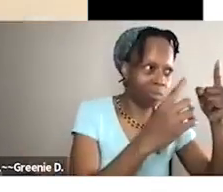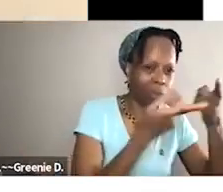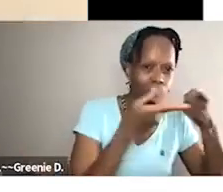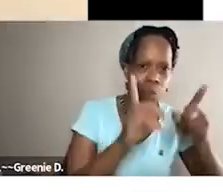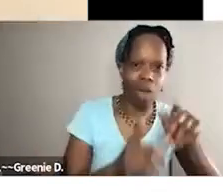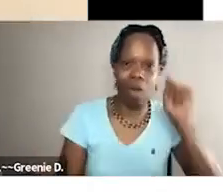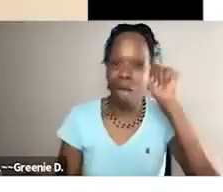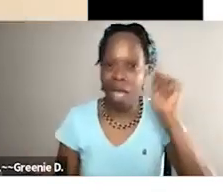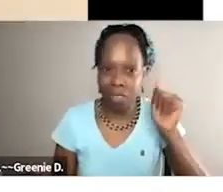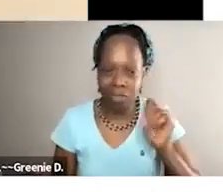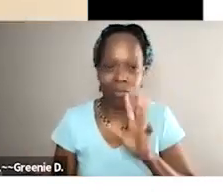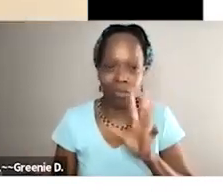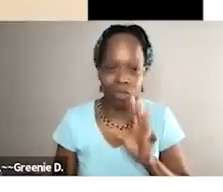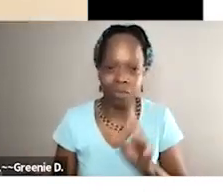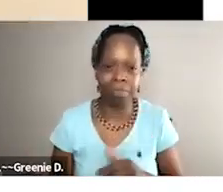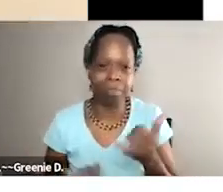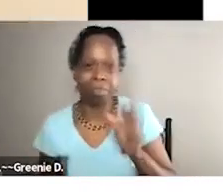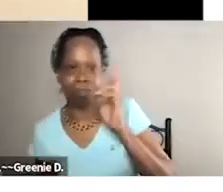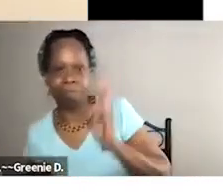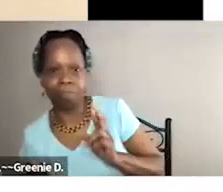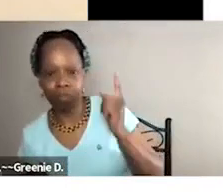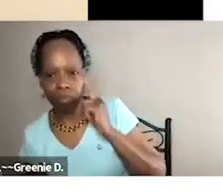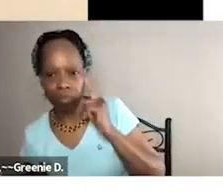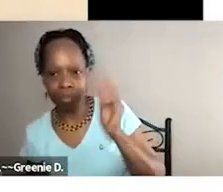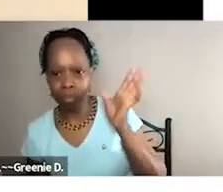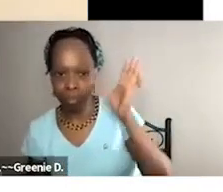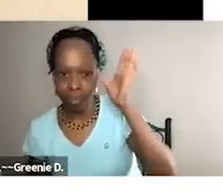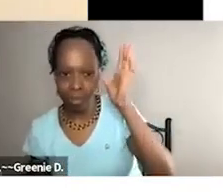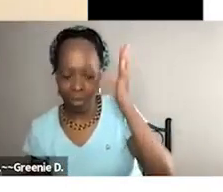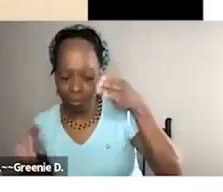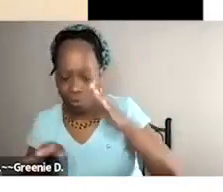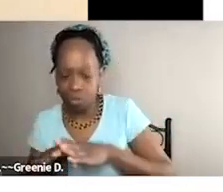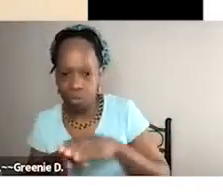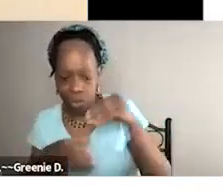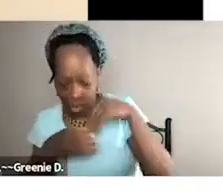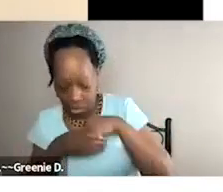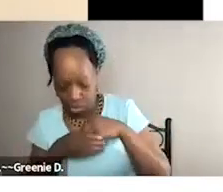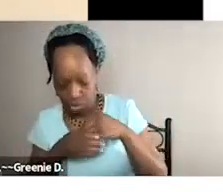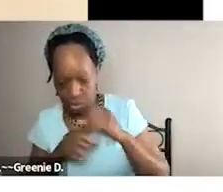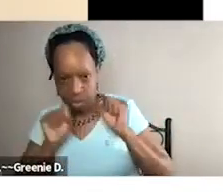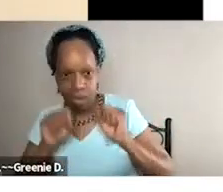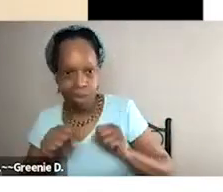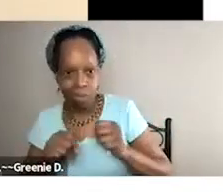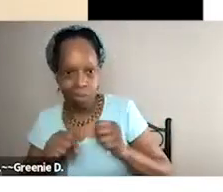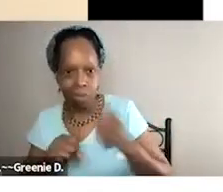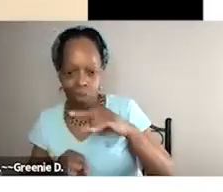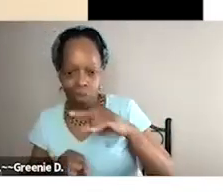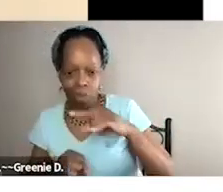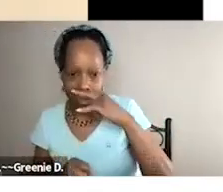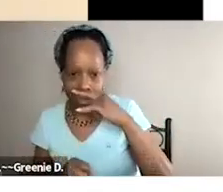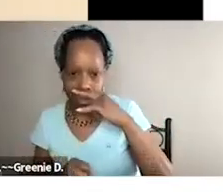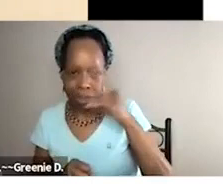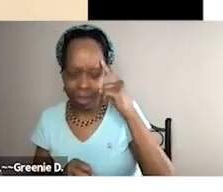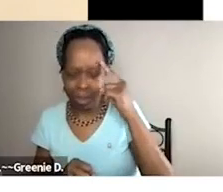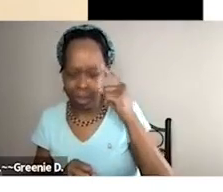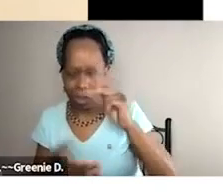I think for parents around internal ableism, and particularly for their child, if they're thinking, okay, internal ableism is